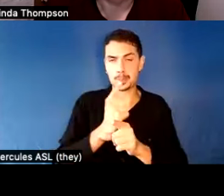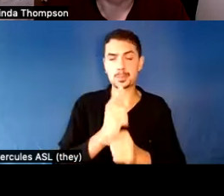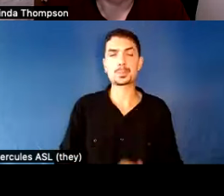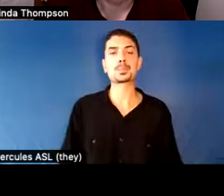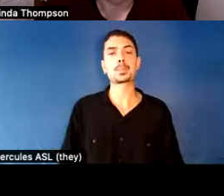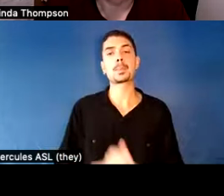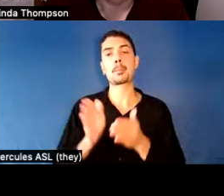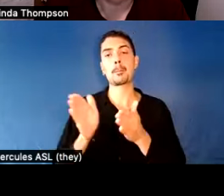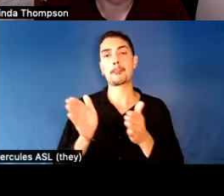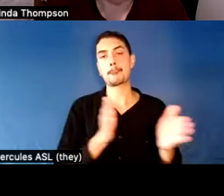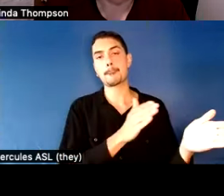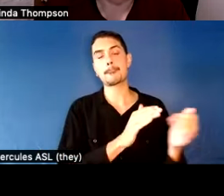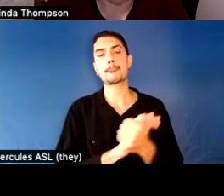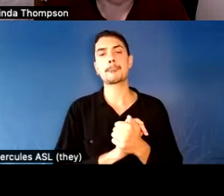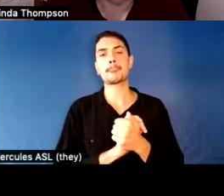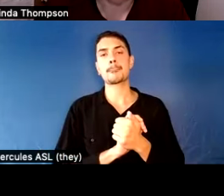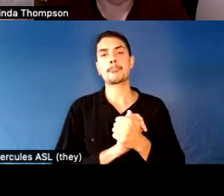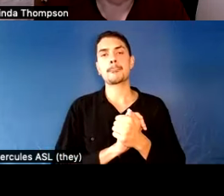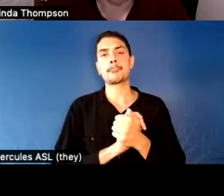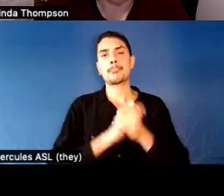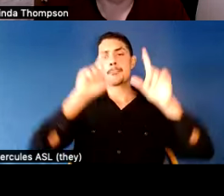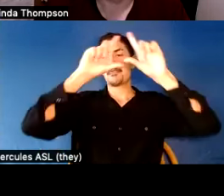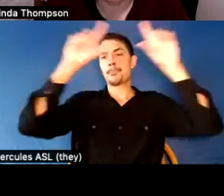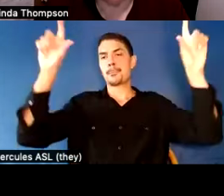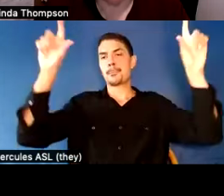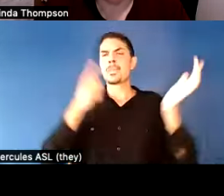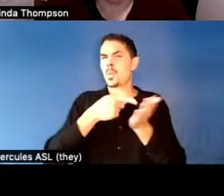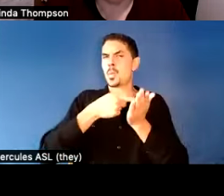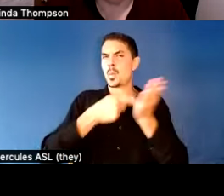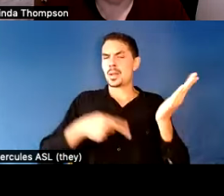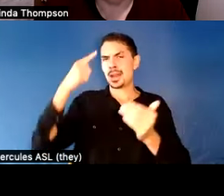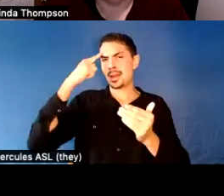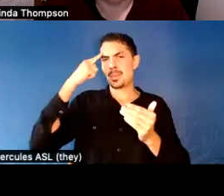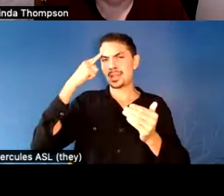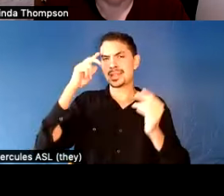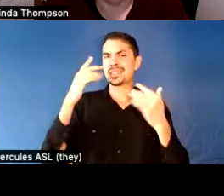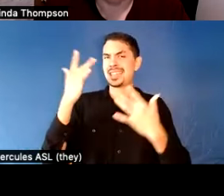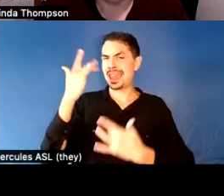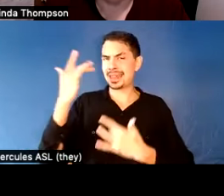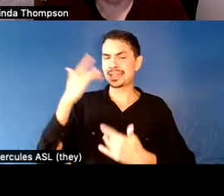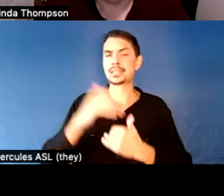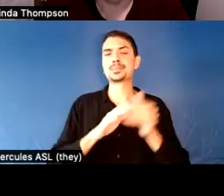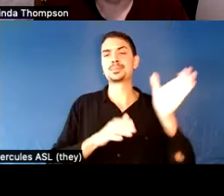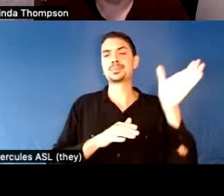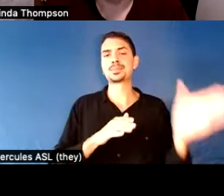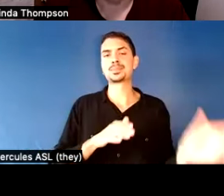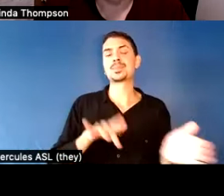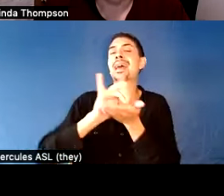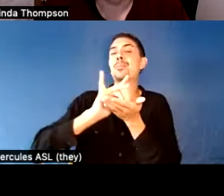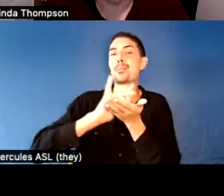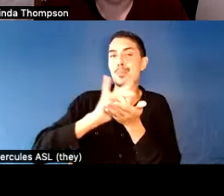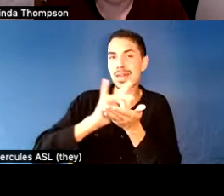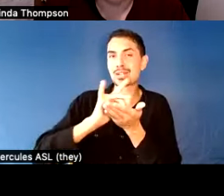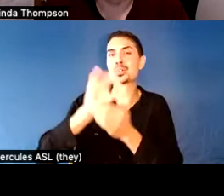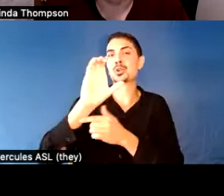So when we think about what is mental illness, it is a medical condition. It disrupts the person's daily